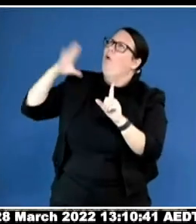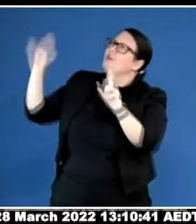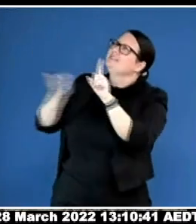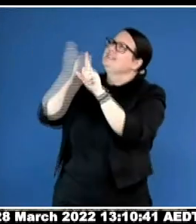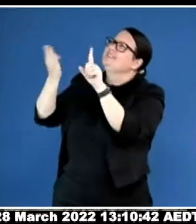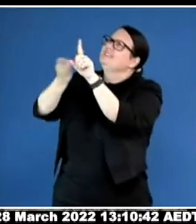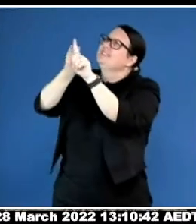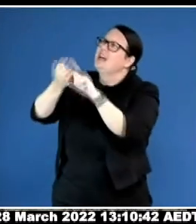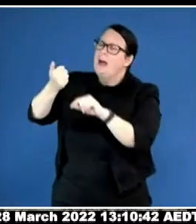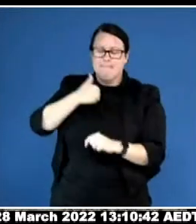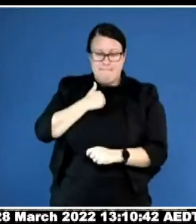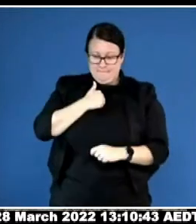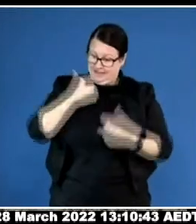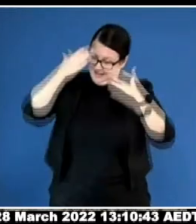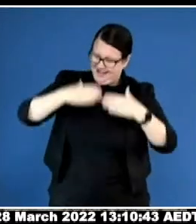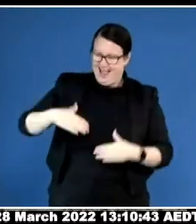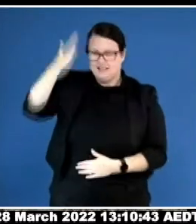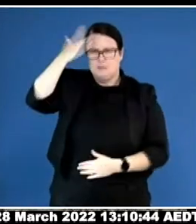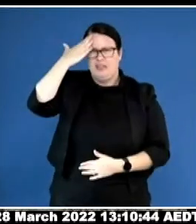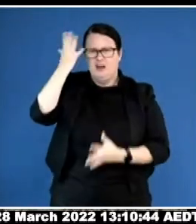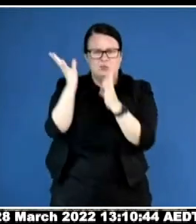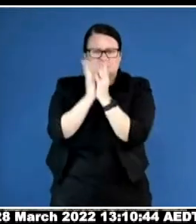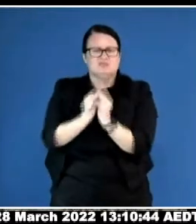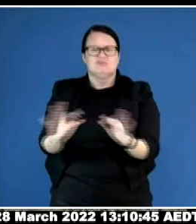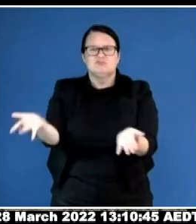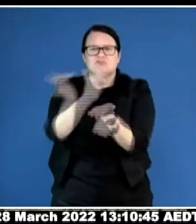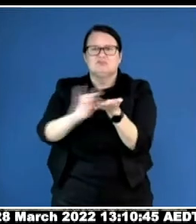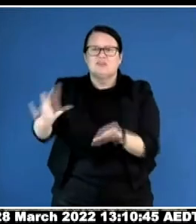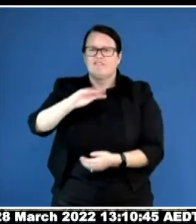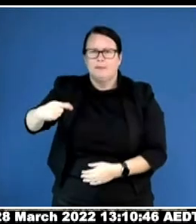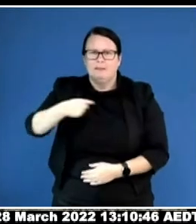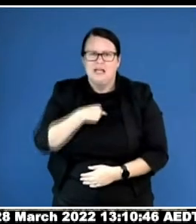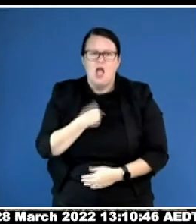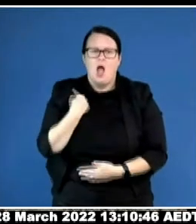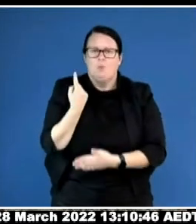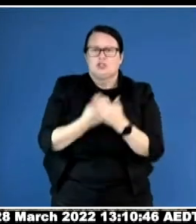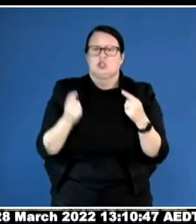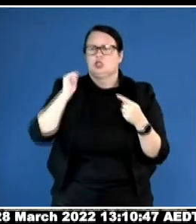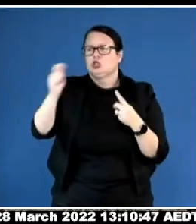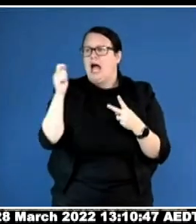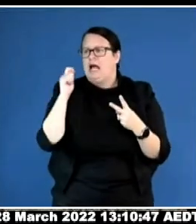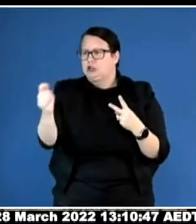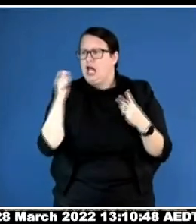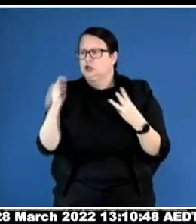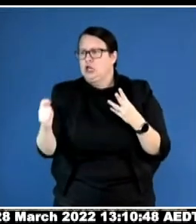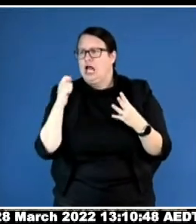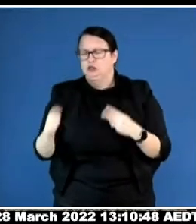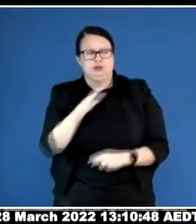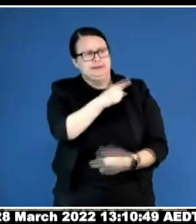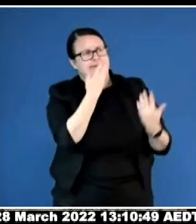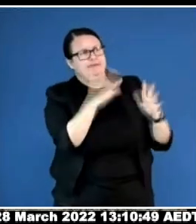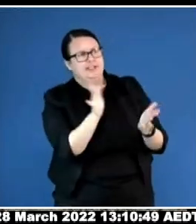my motherhood, everything was stripped away. And I became a list of charges of what this man did. They are